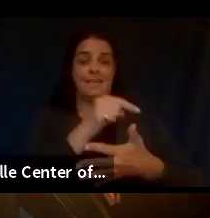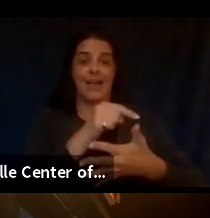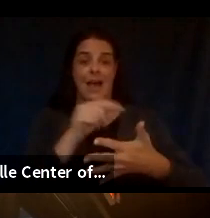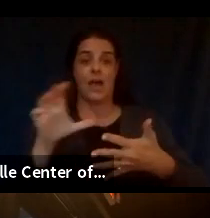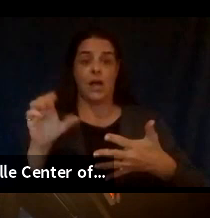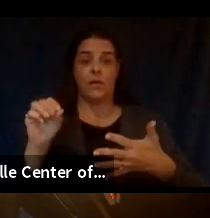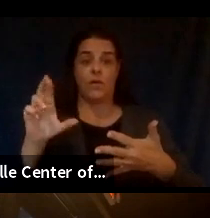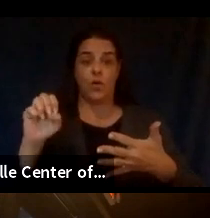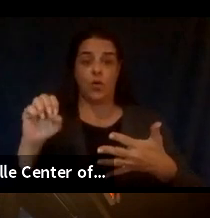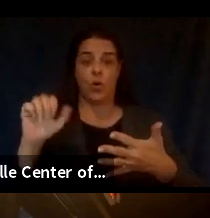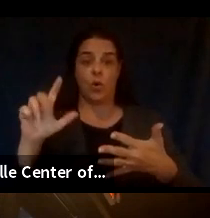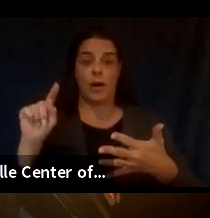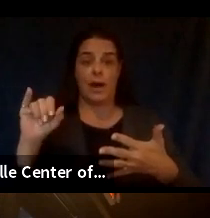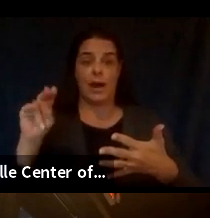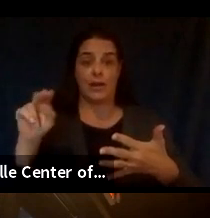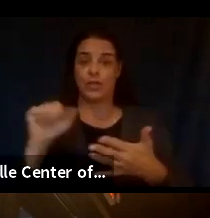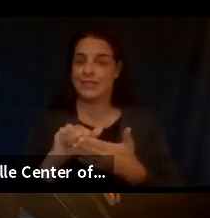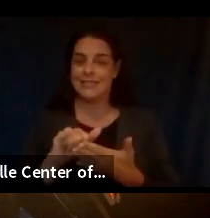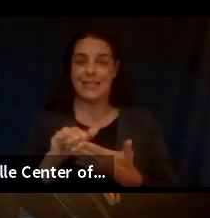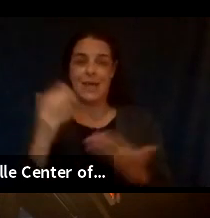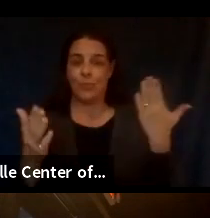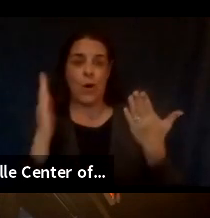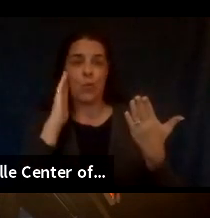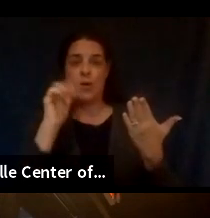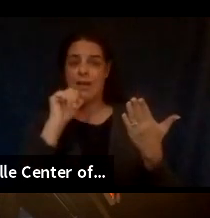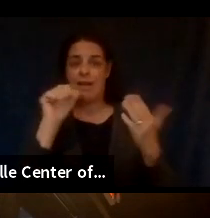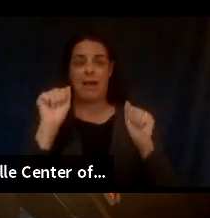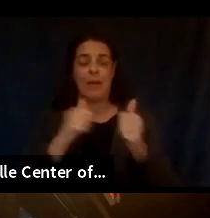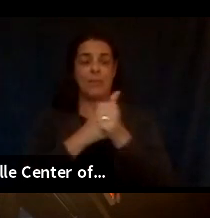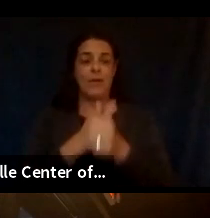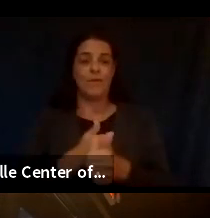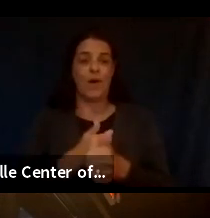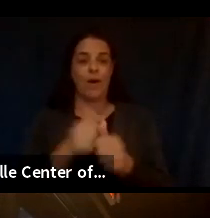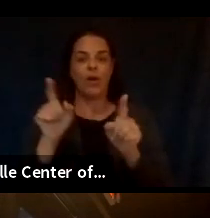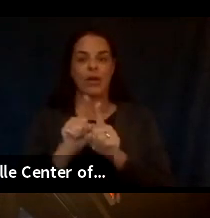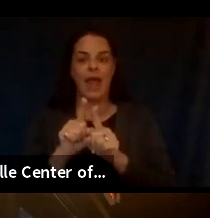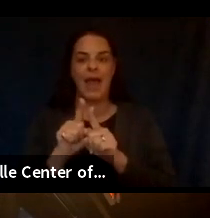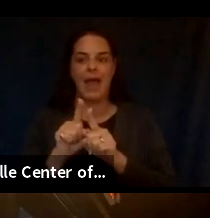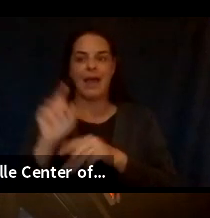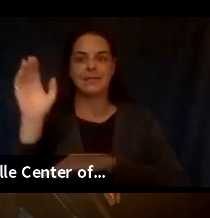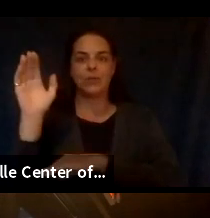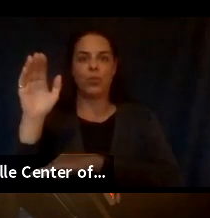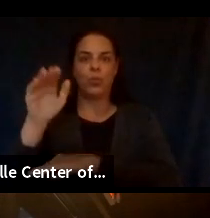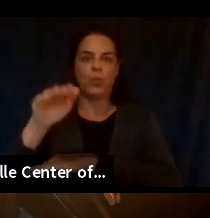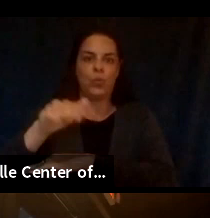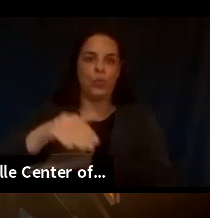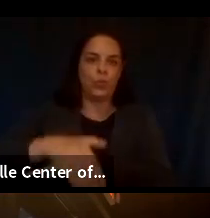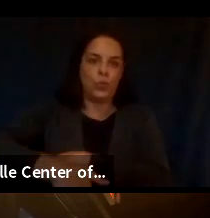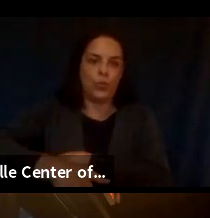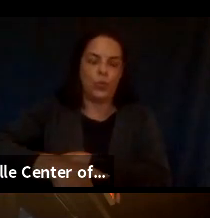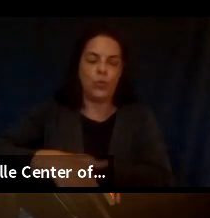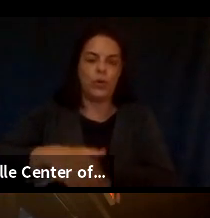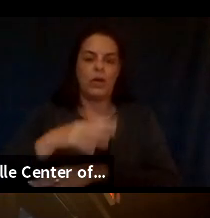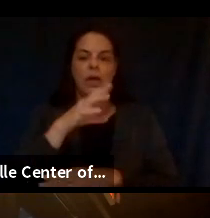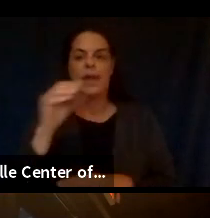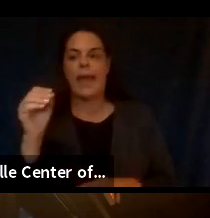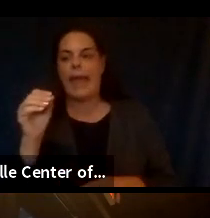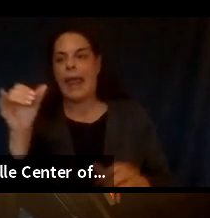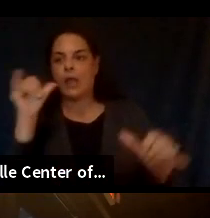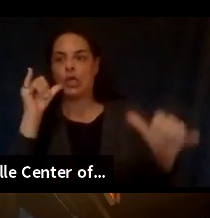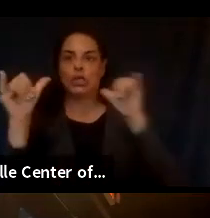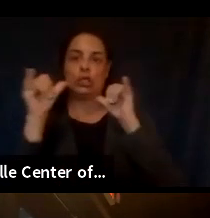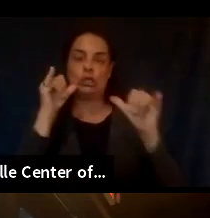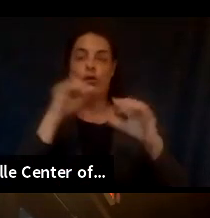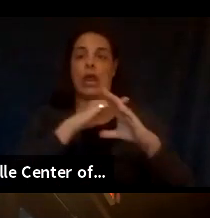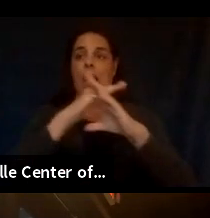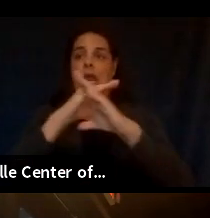inherently less likely to be followed as it gets later into the evening, as inhibitions are lessened.